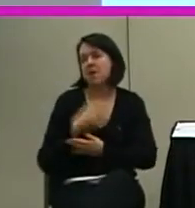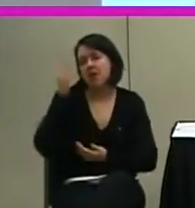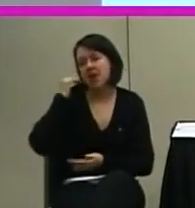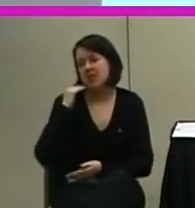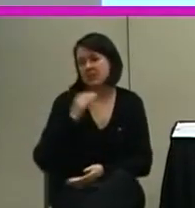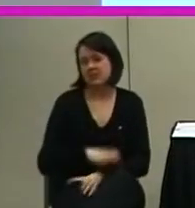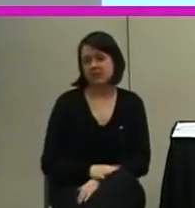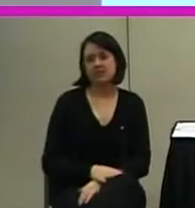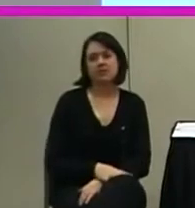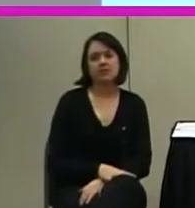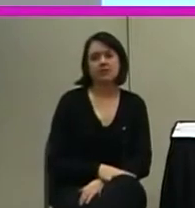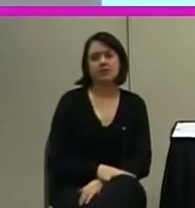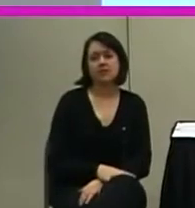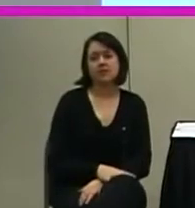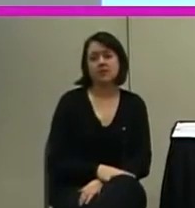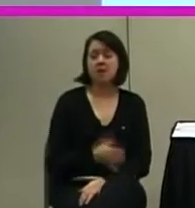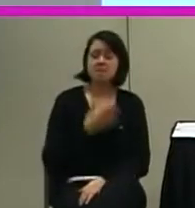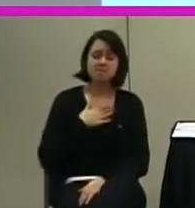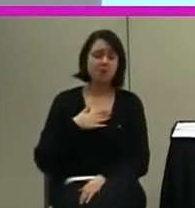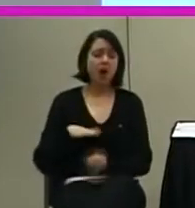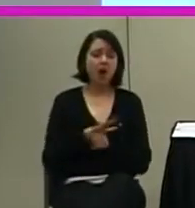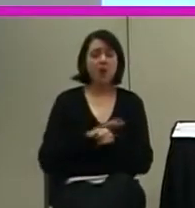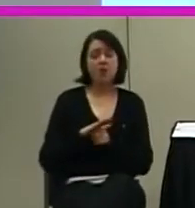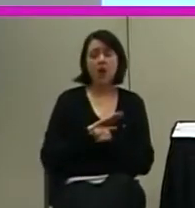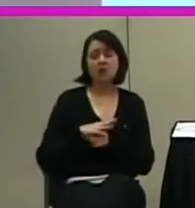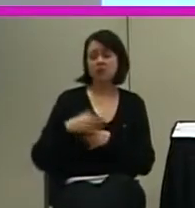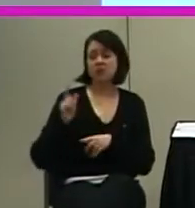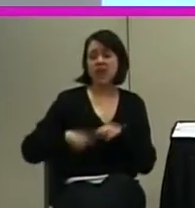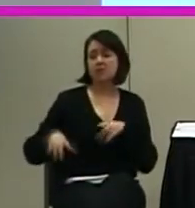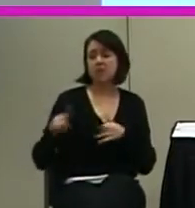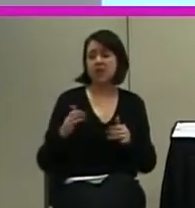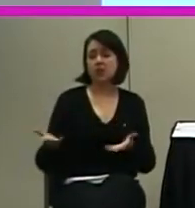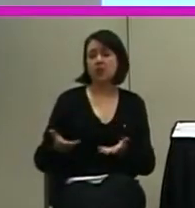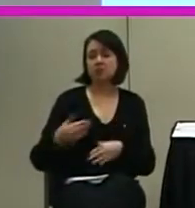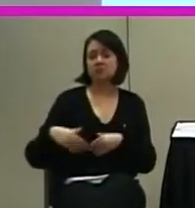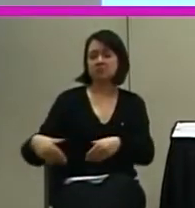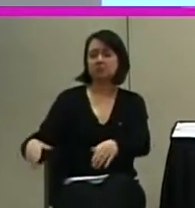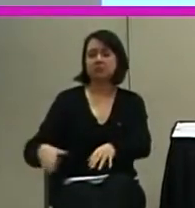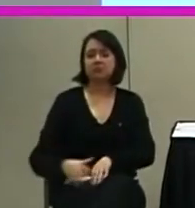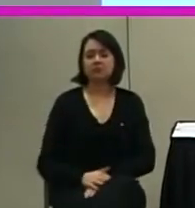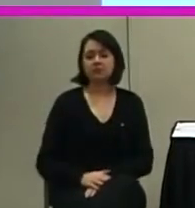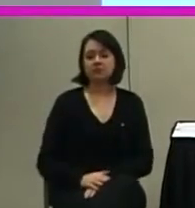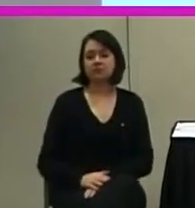heads. This is my part of the playground. Go away.